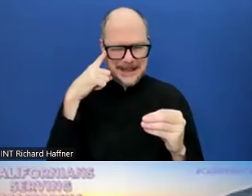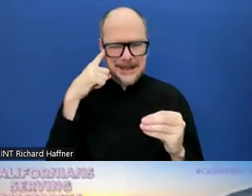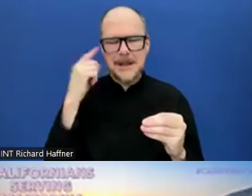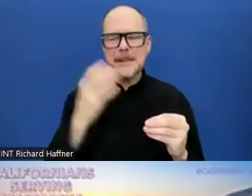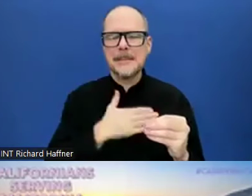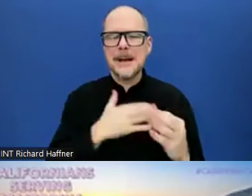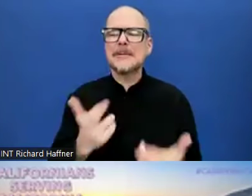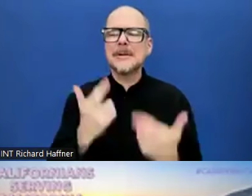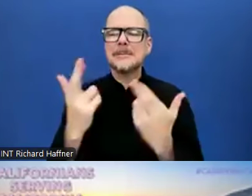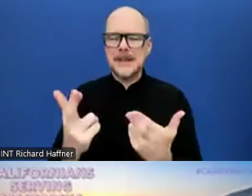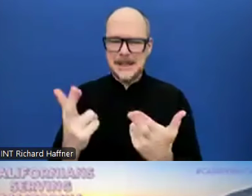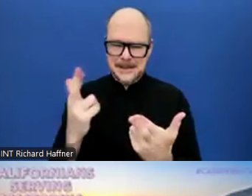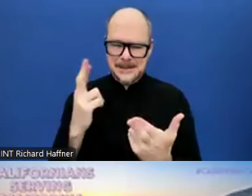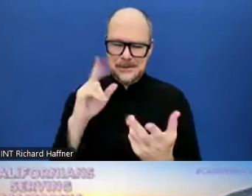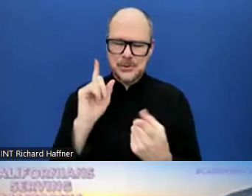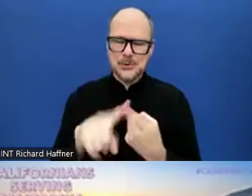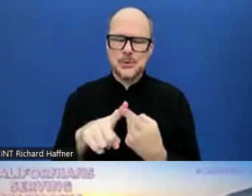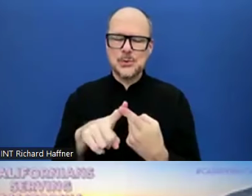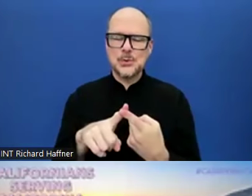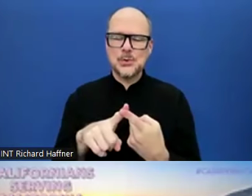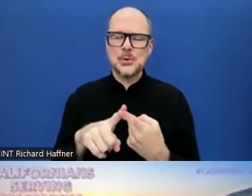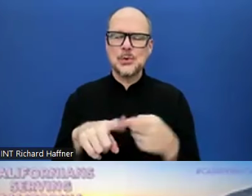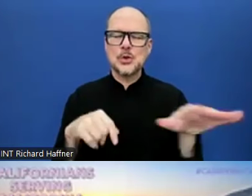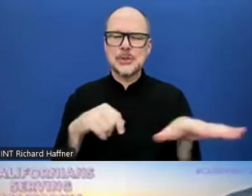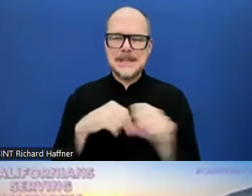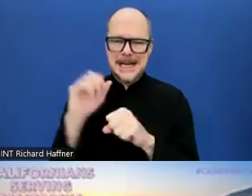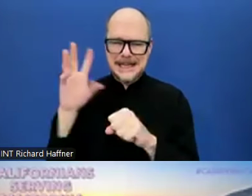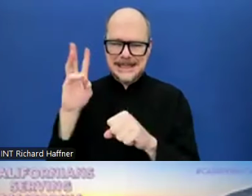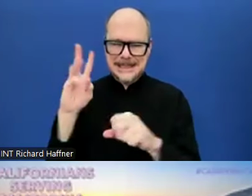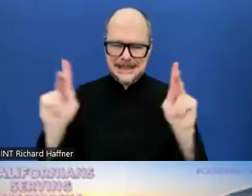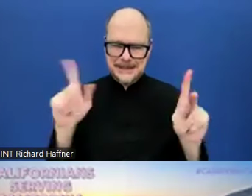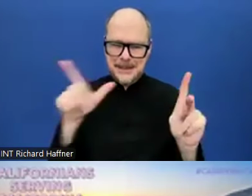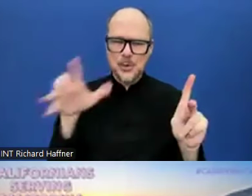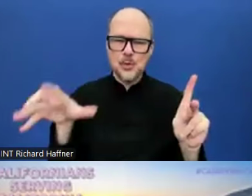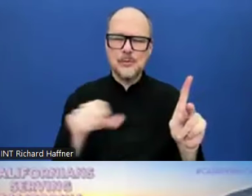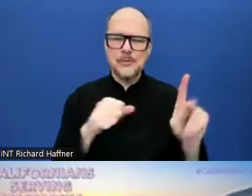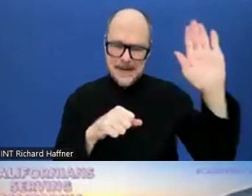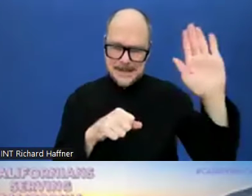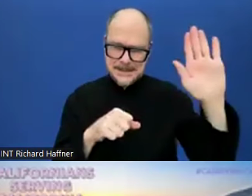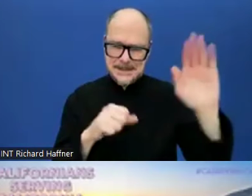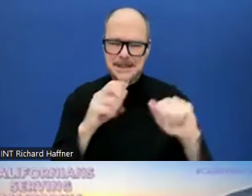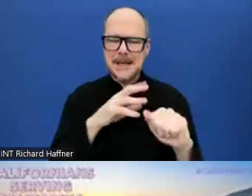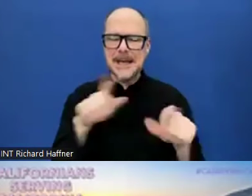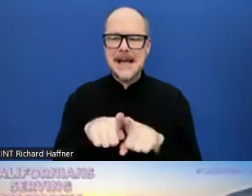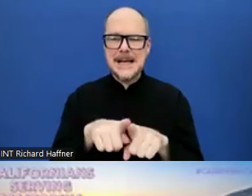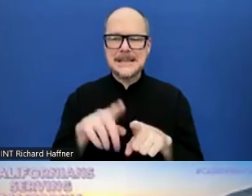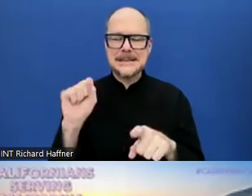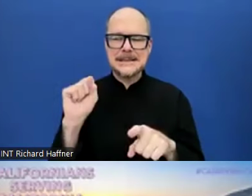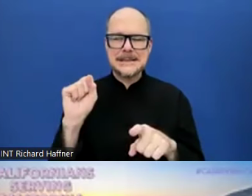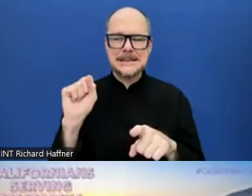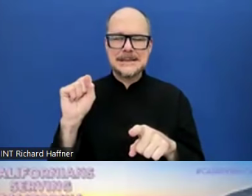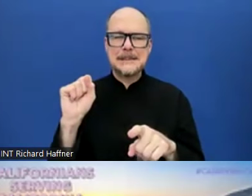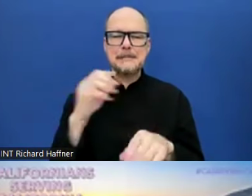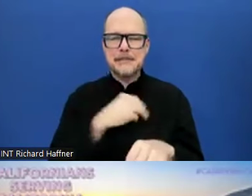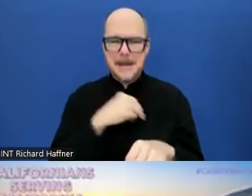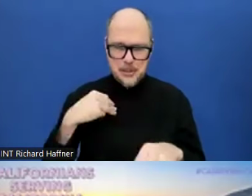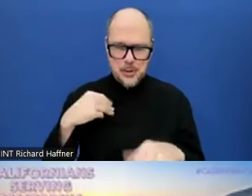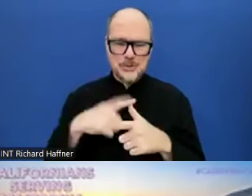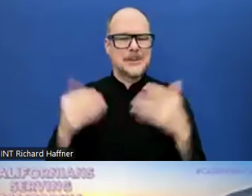recommendation would be to take the six individuals who have raised their hands, the stakeholders, and then we just move forward. And